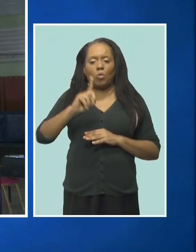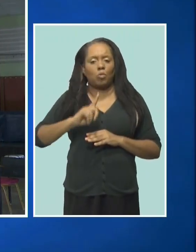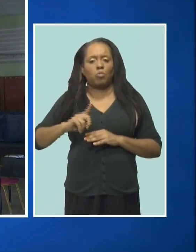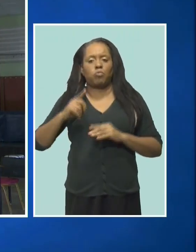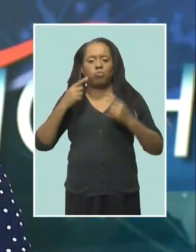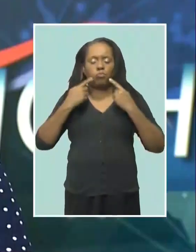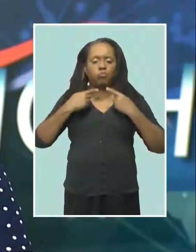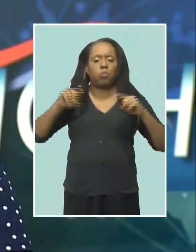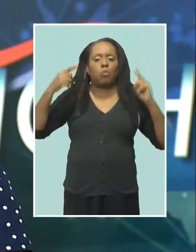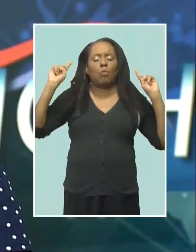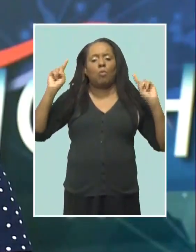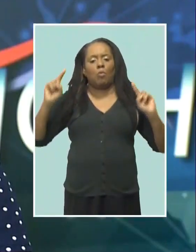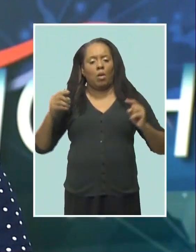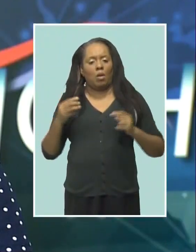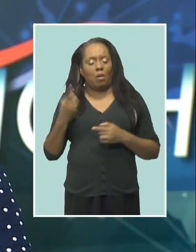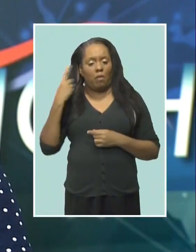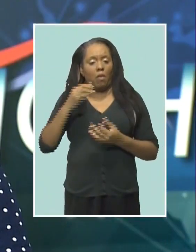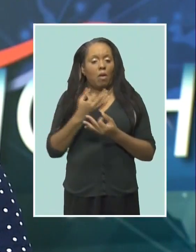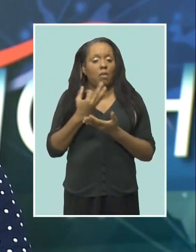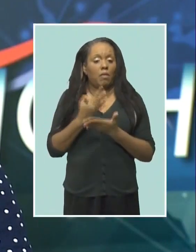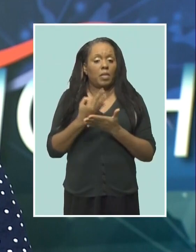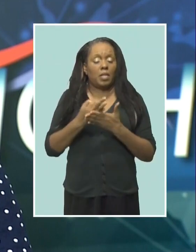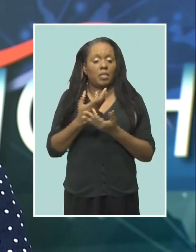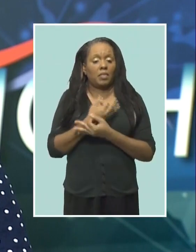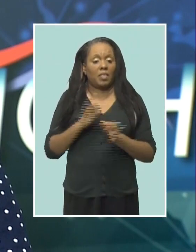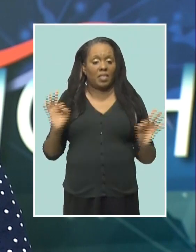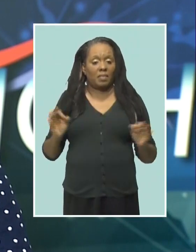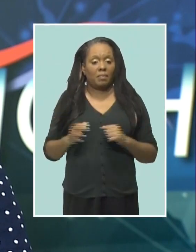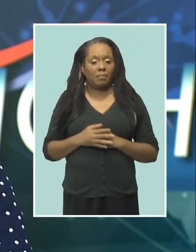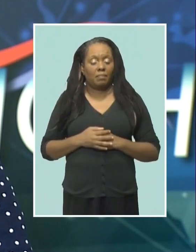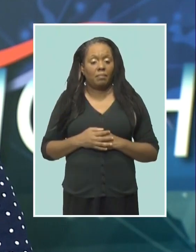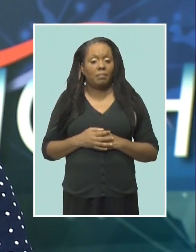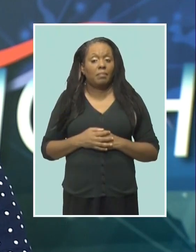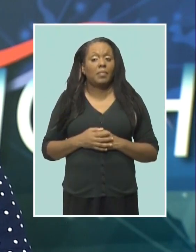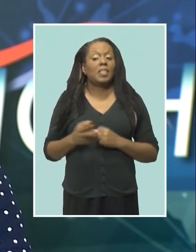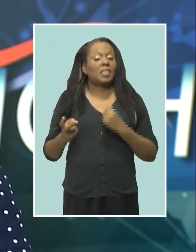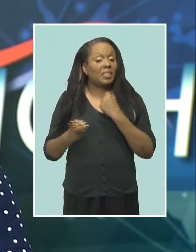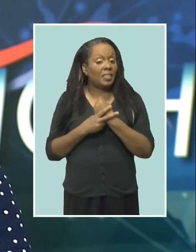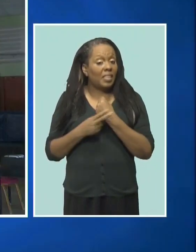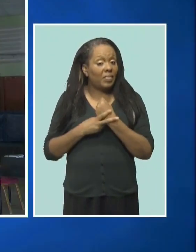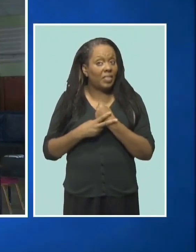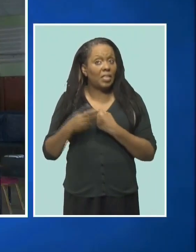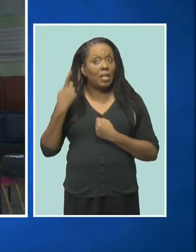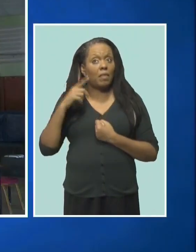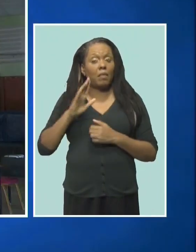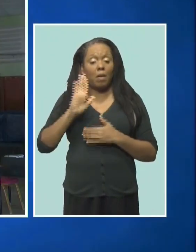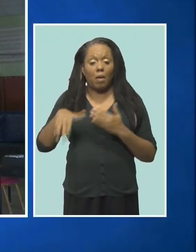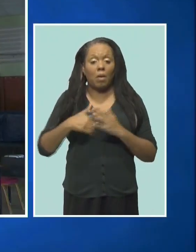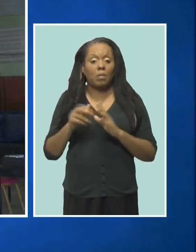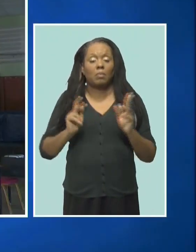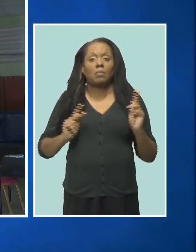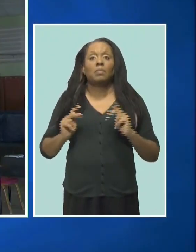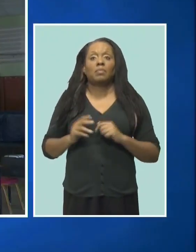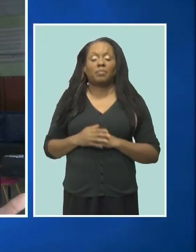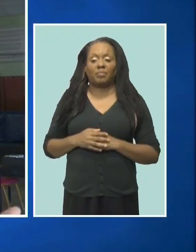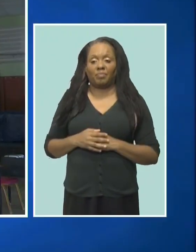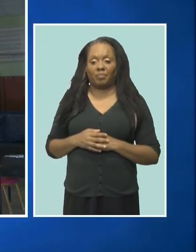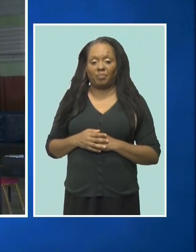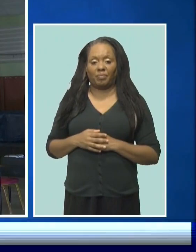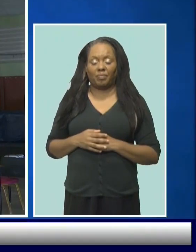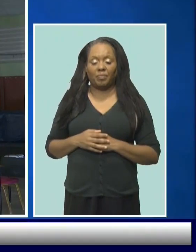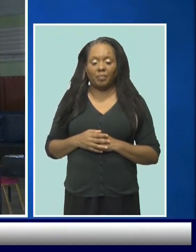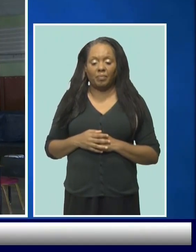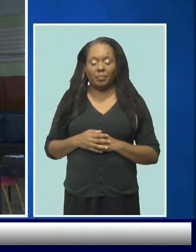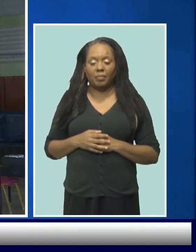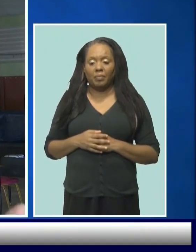freedom. The business advisor says saving is for everyone. I just want to encourage the young people out there too as well, and the elderly